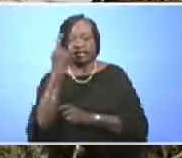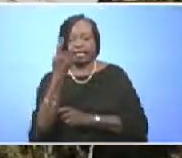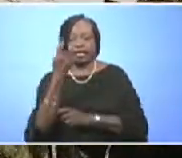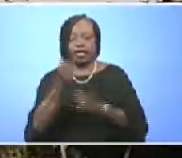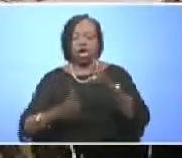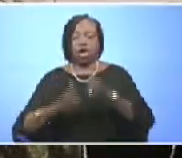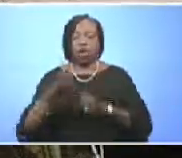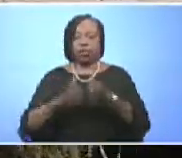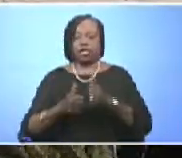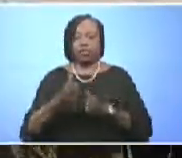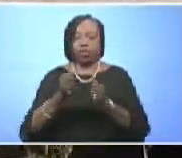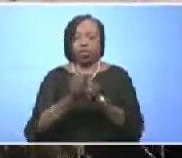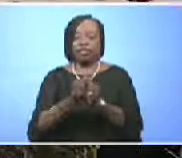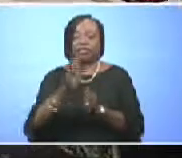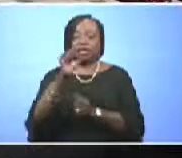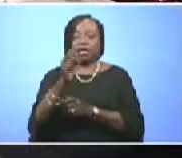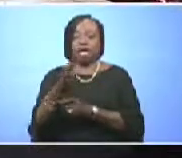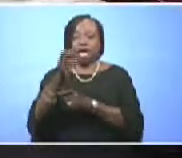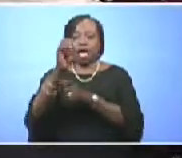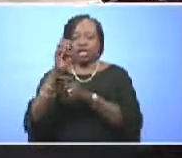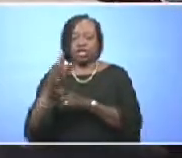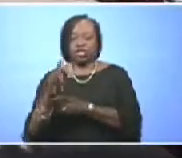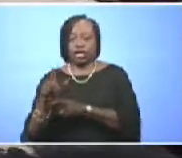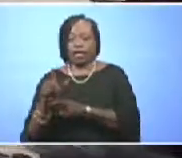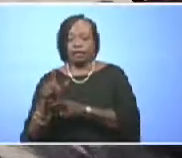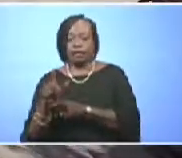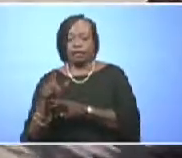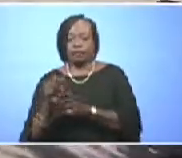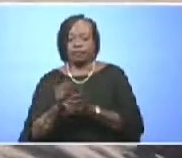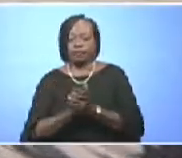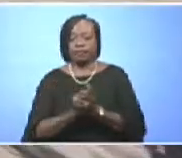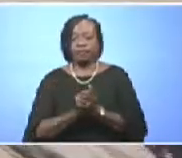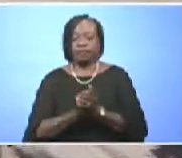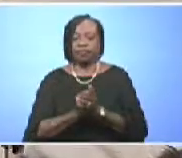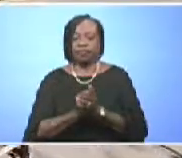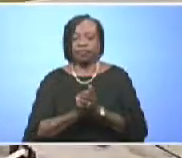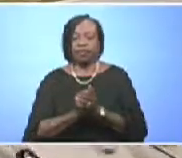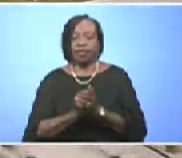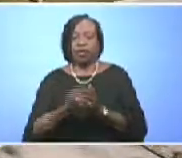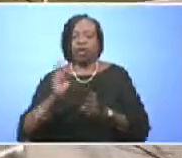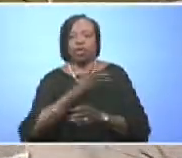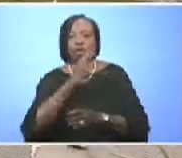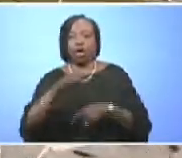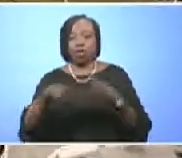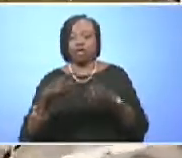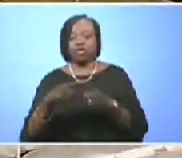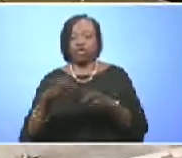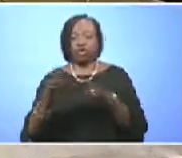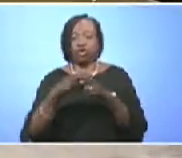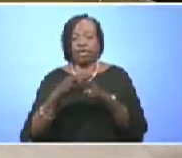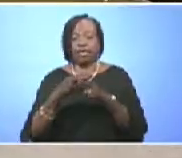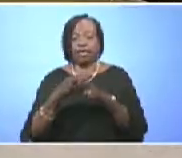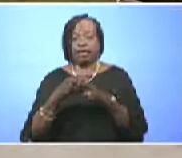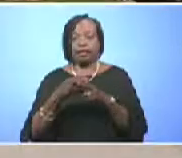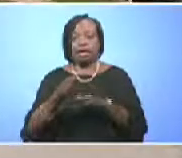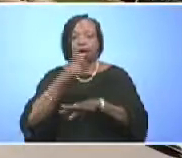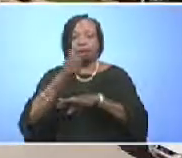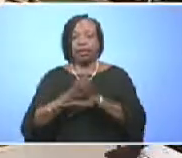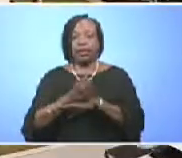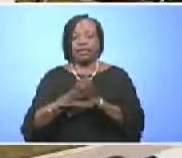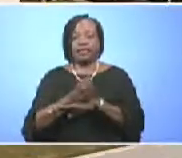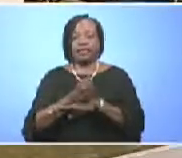with Shell. We have rate reduction bond legislation, and we are going to shortly appoint